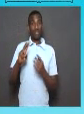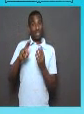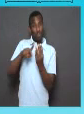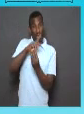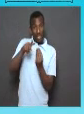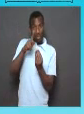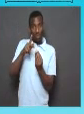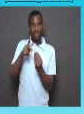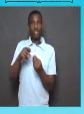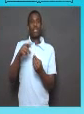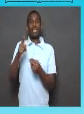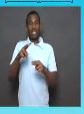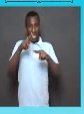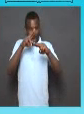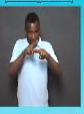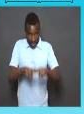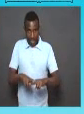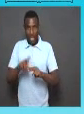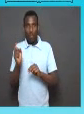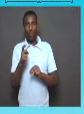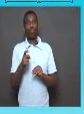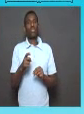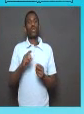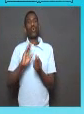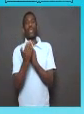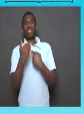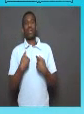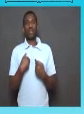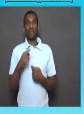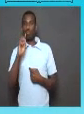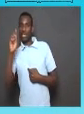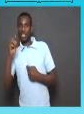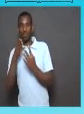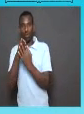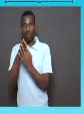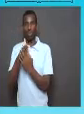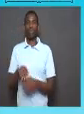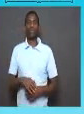in a state of rest on the right-hand side of the vial.